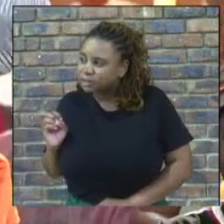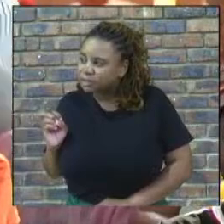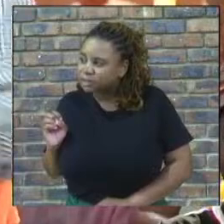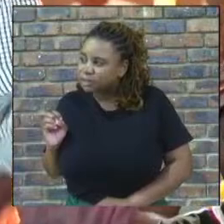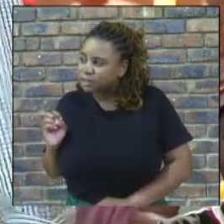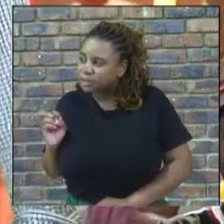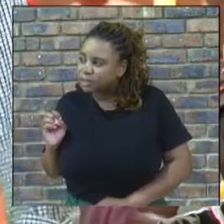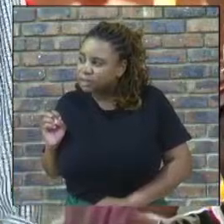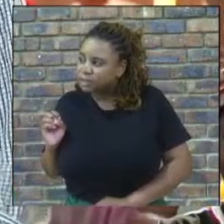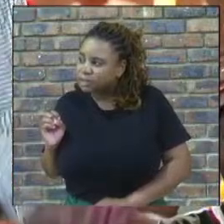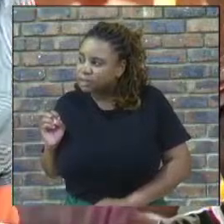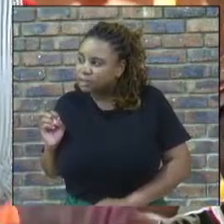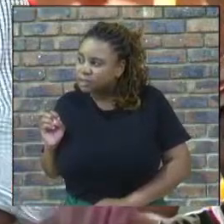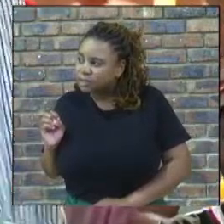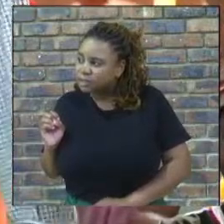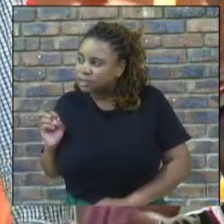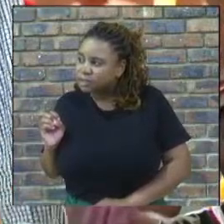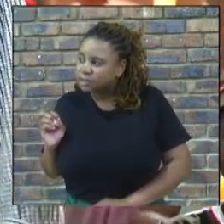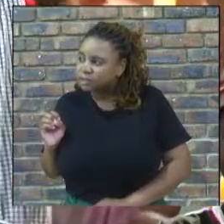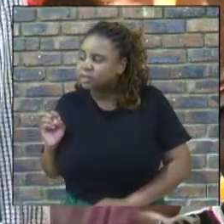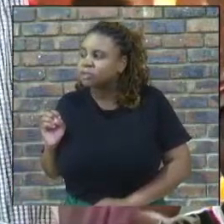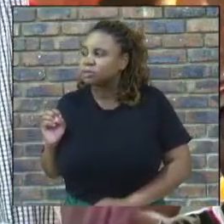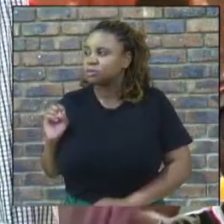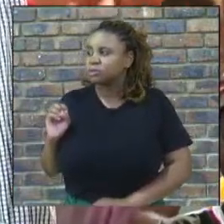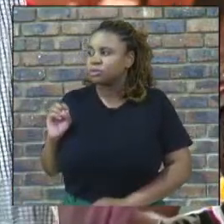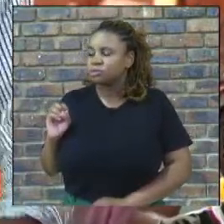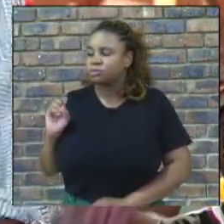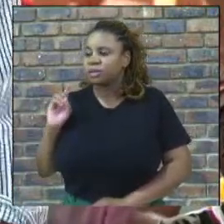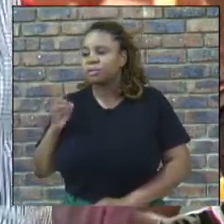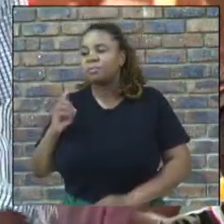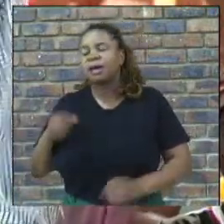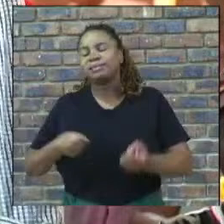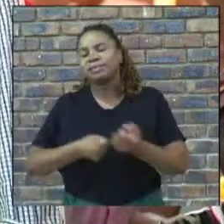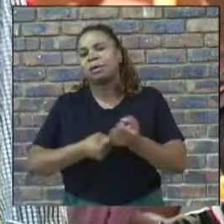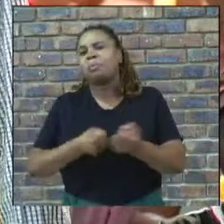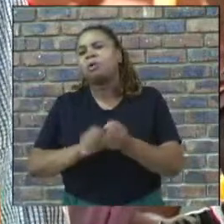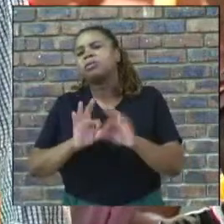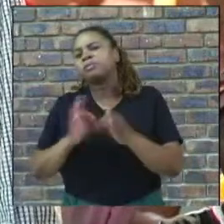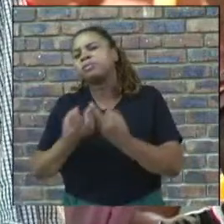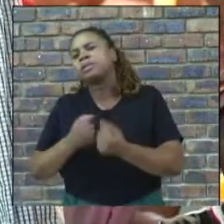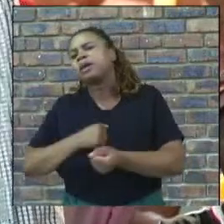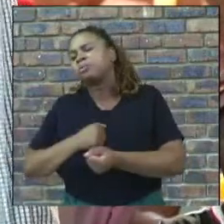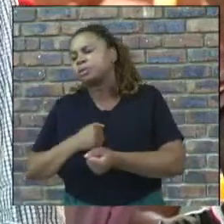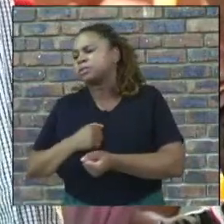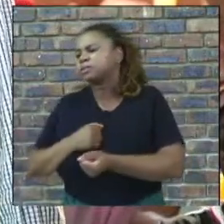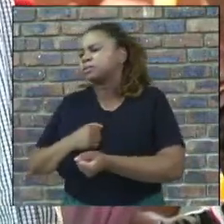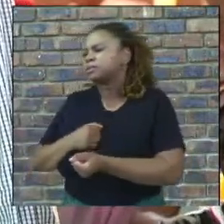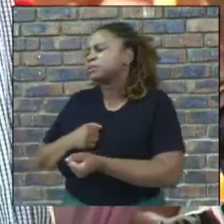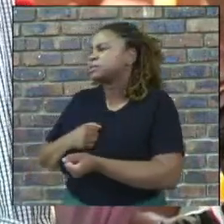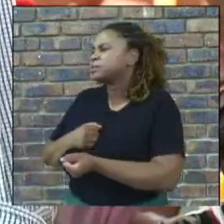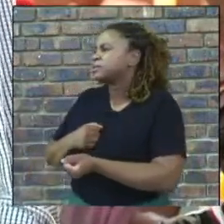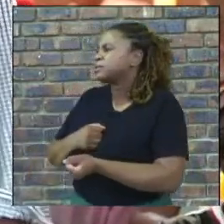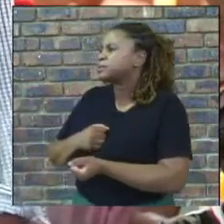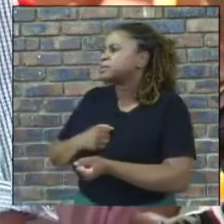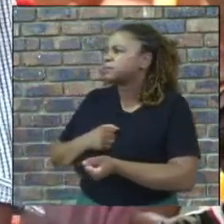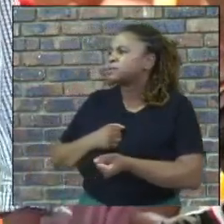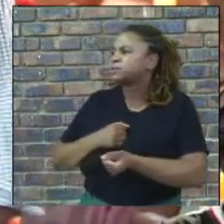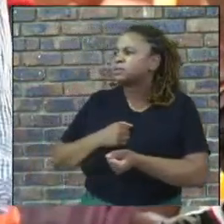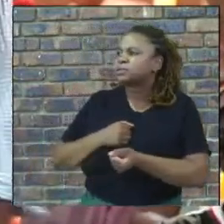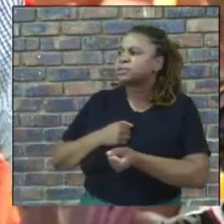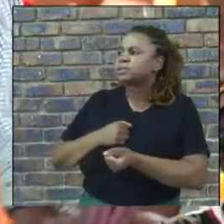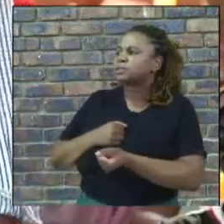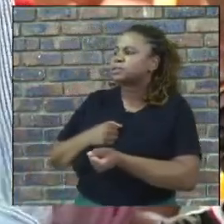sentse re we must feed our family. Lo na ke molao o lo hatella rena South Africans. As it open fire